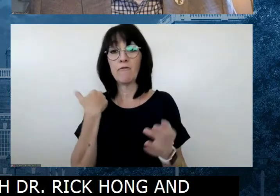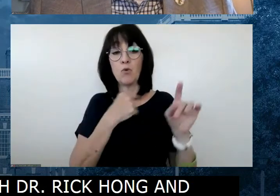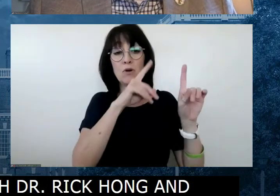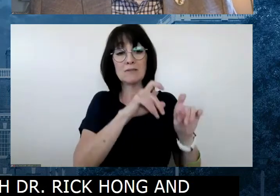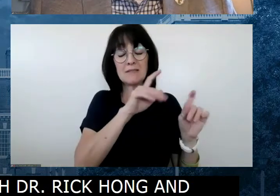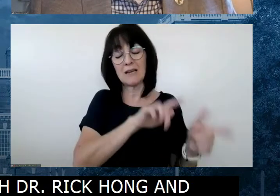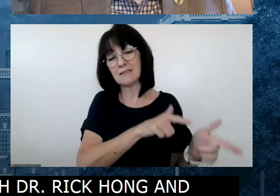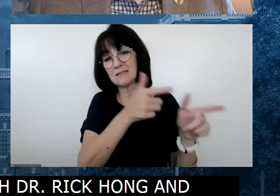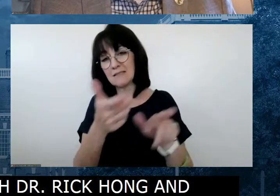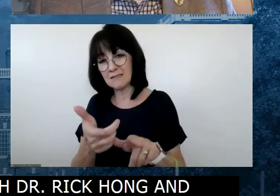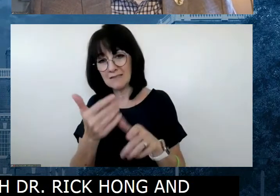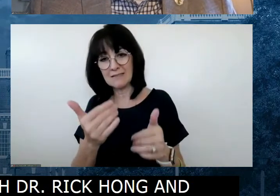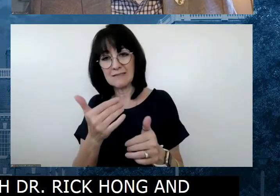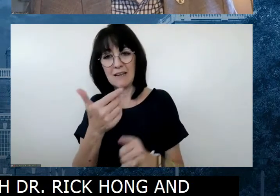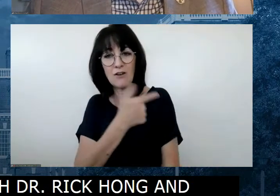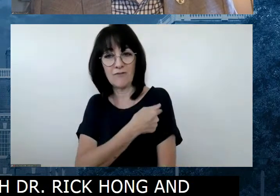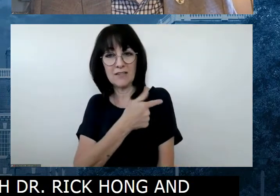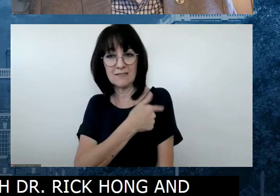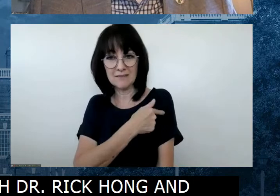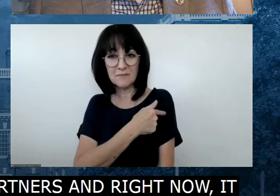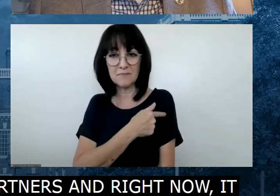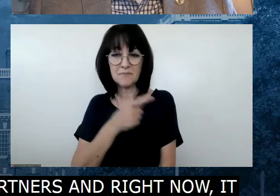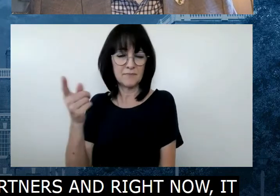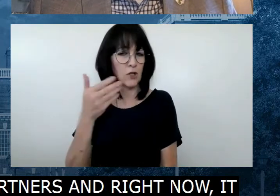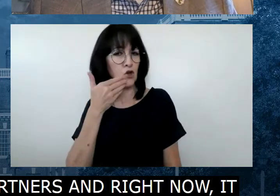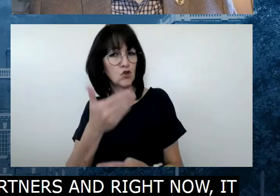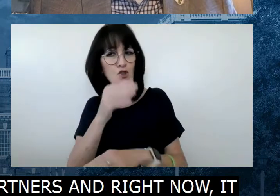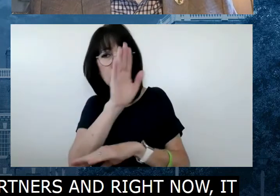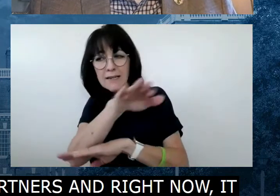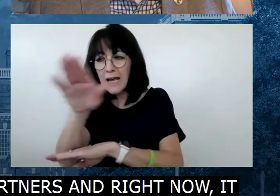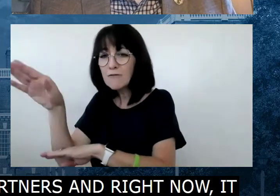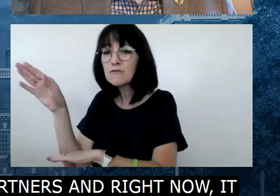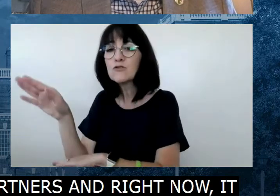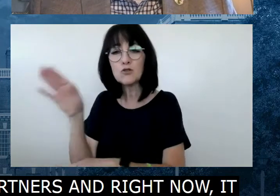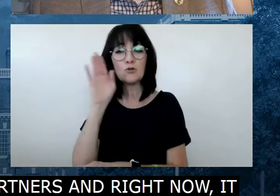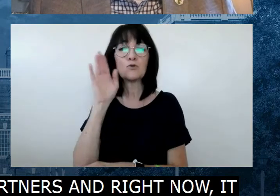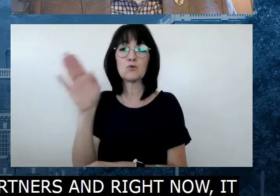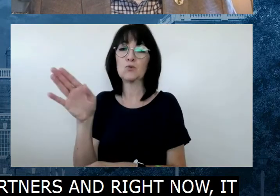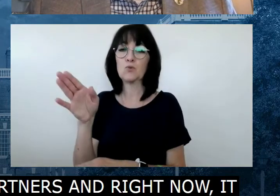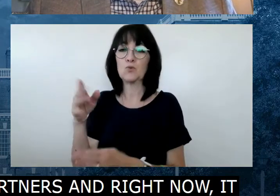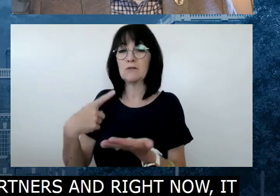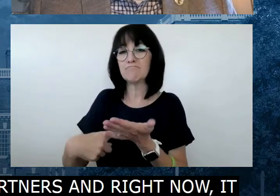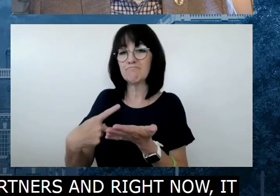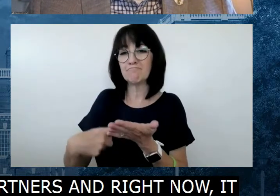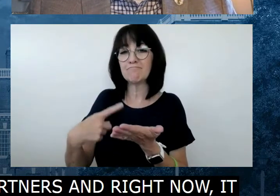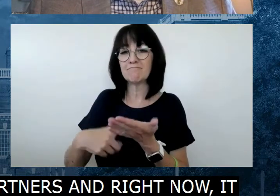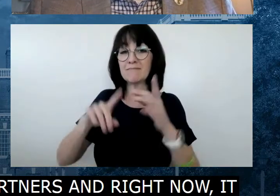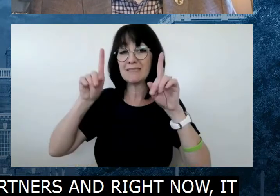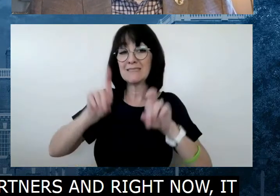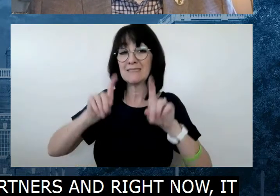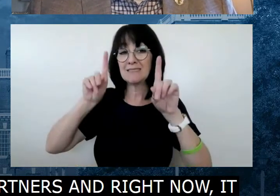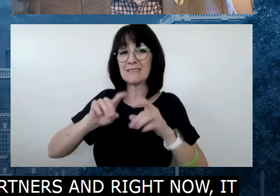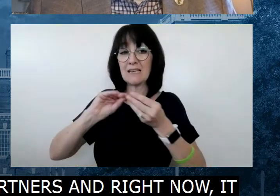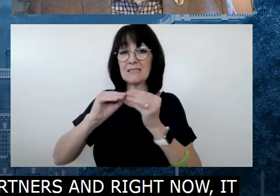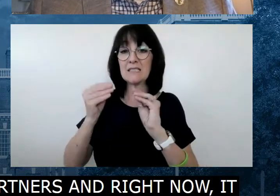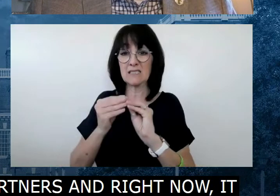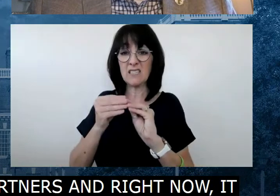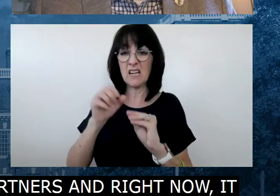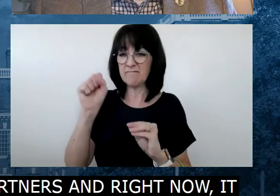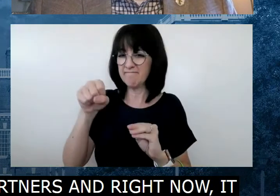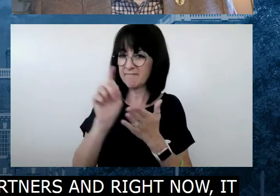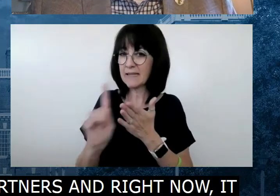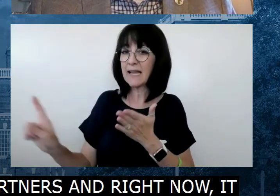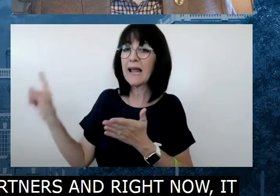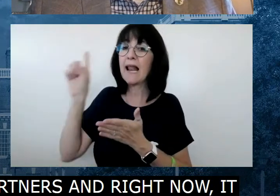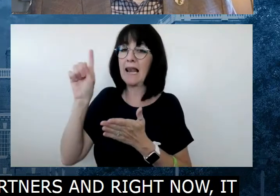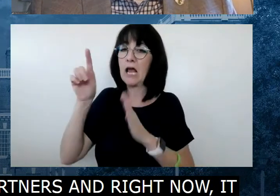everybody. So last week, we'll go over our testing numbers one last time. We did see another dip last week, 9,600